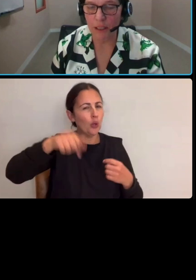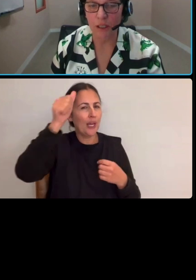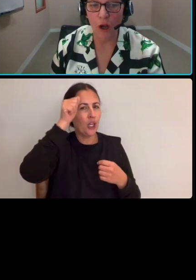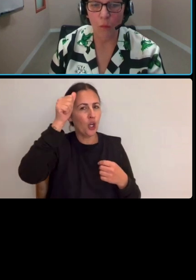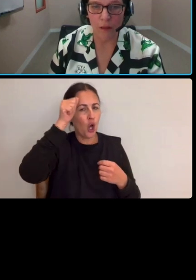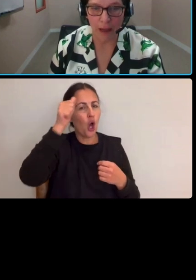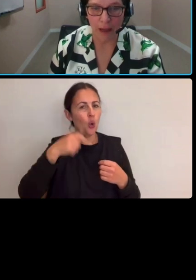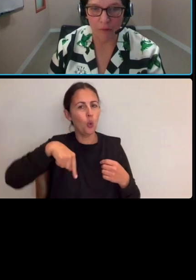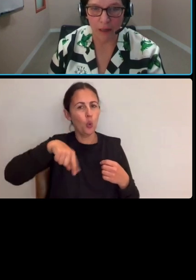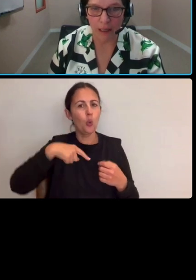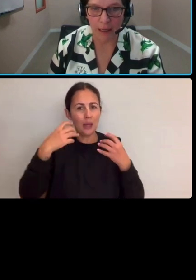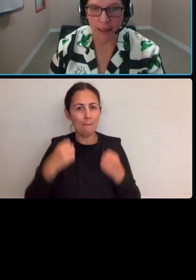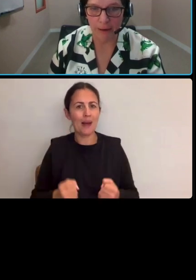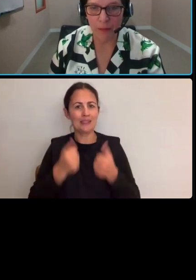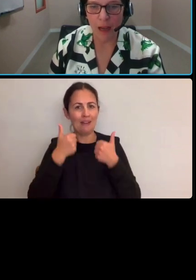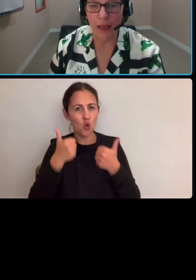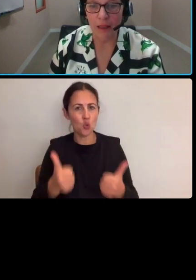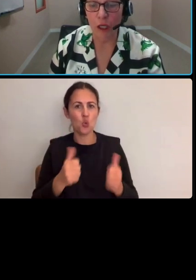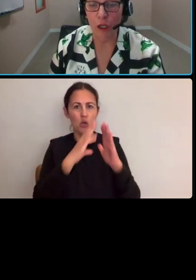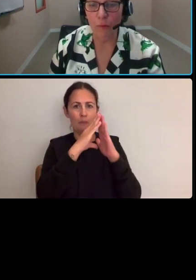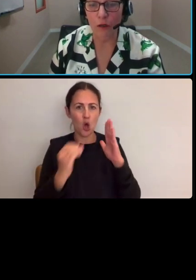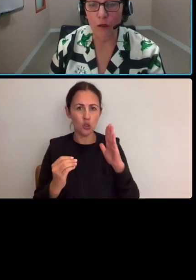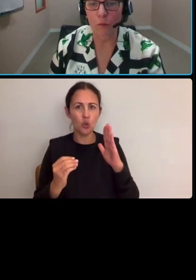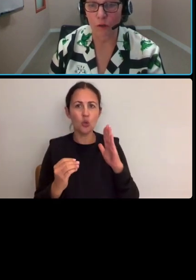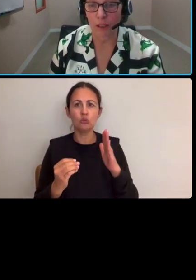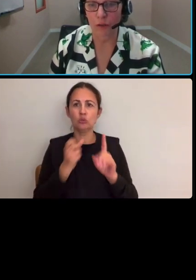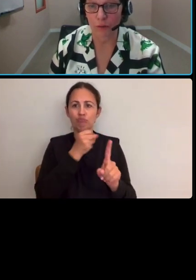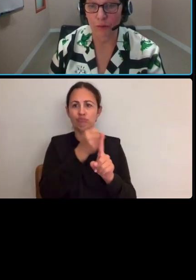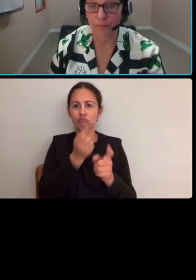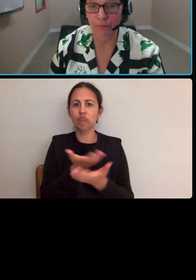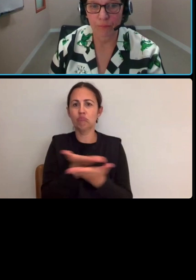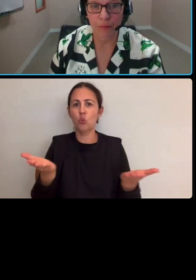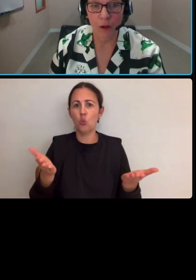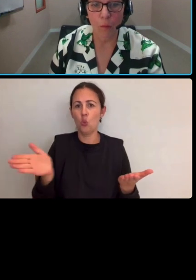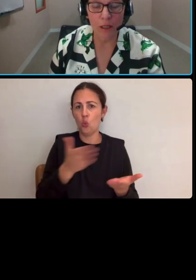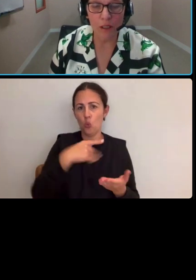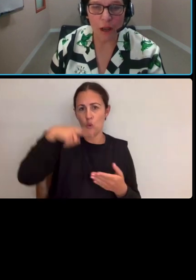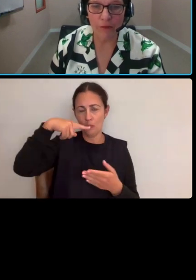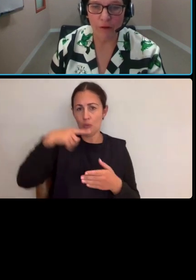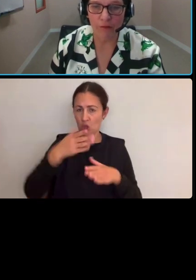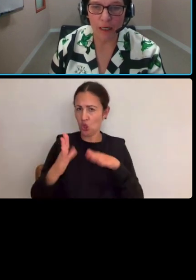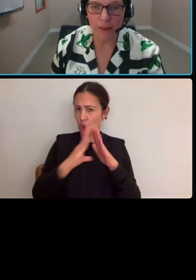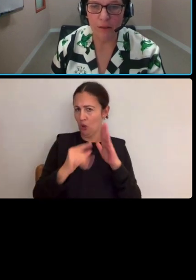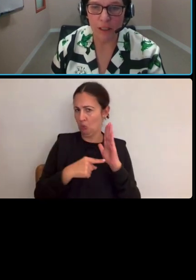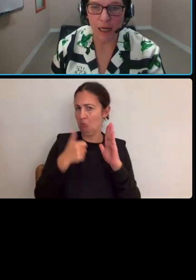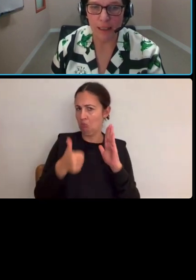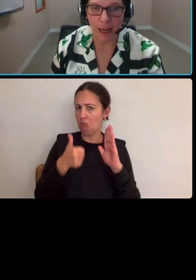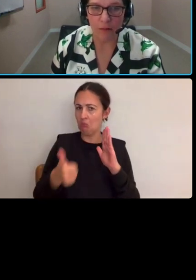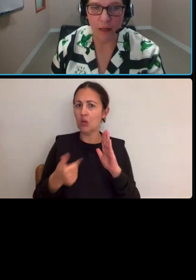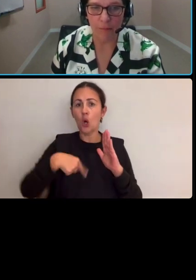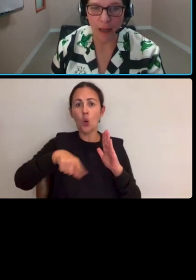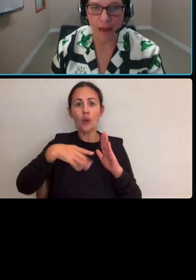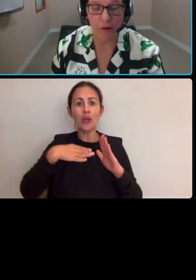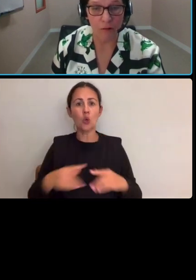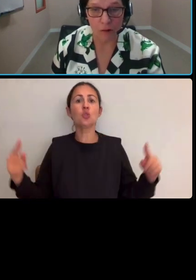good intentions with a powerful regulator, and the new model will do this too. We are striving for a fundamental change